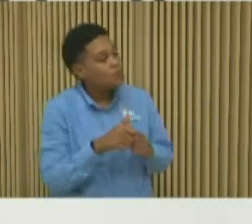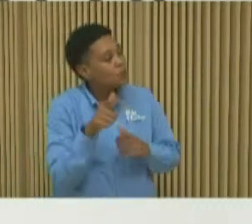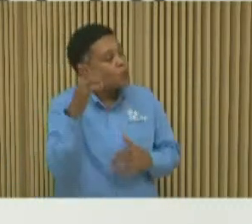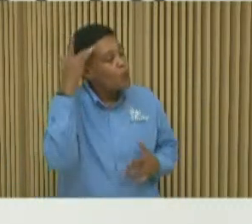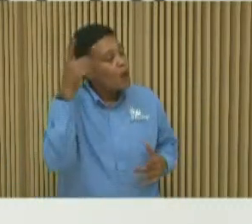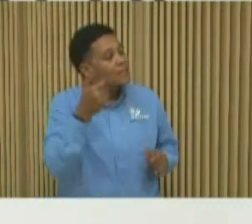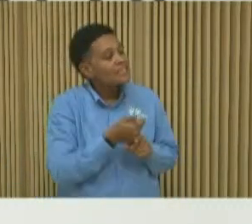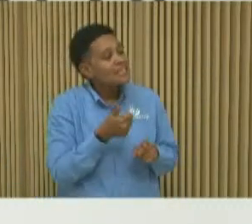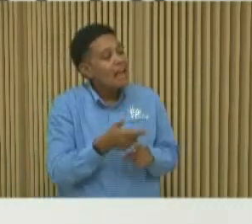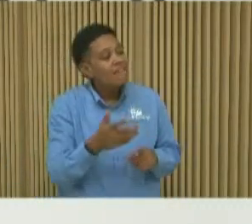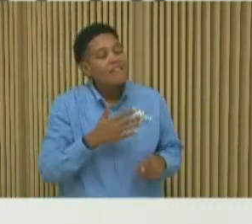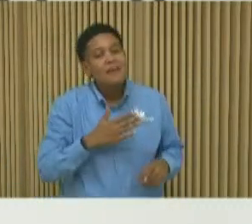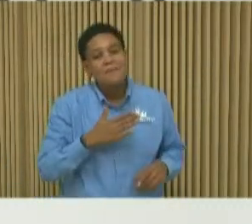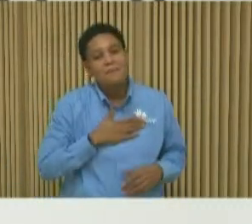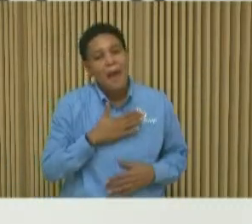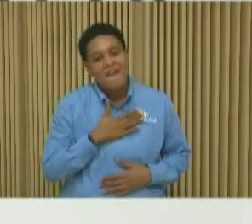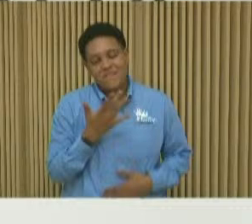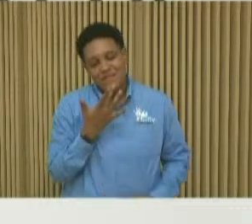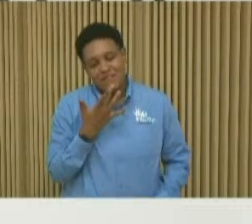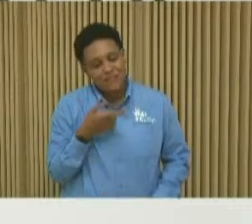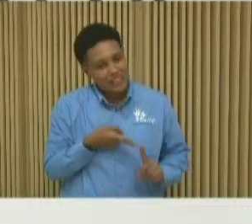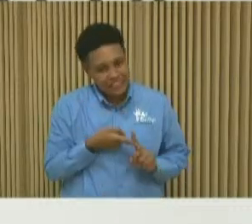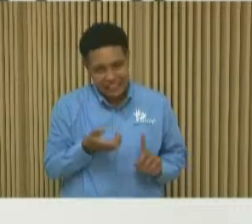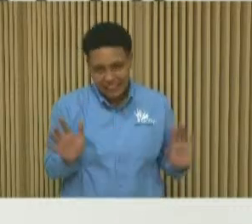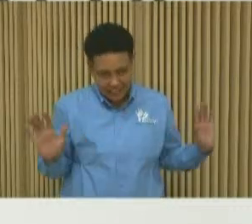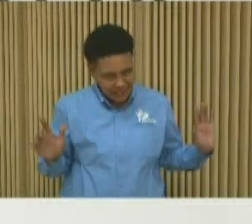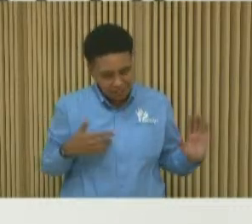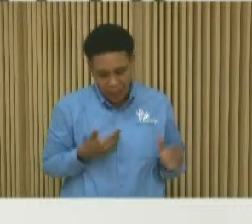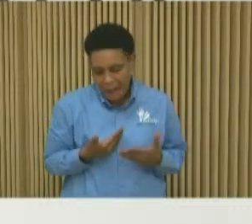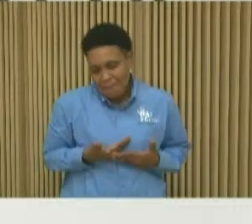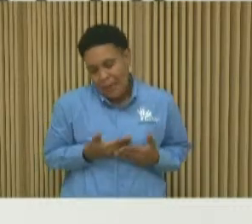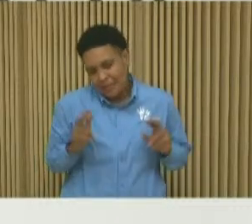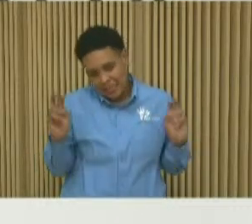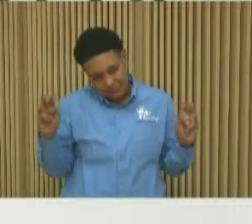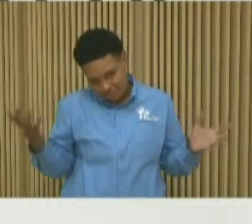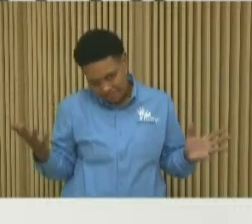because indeed it's my baby. So the